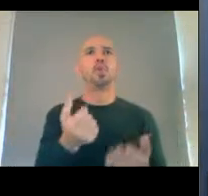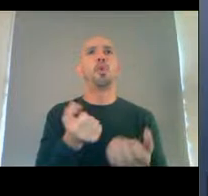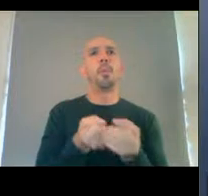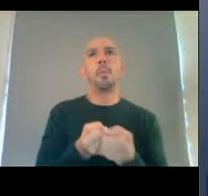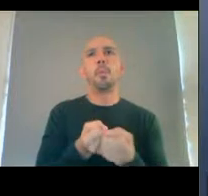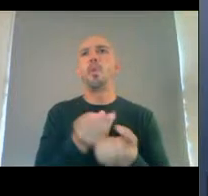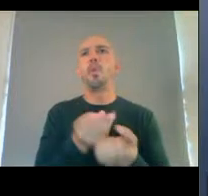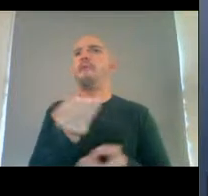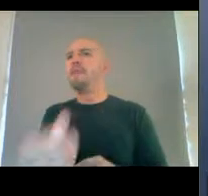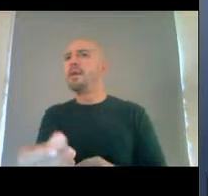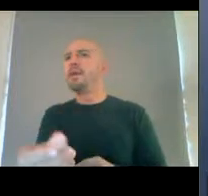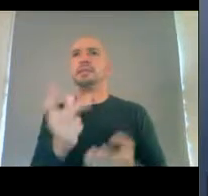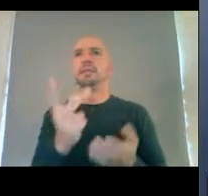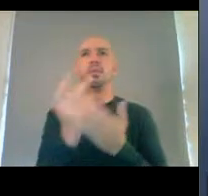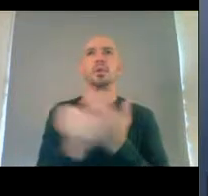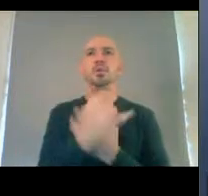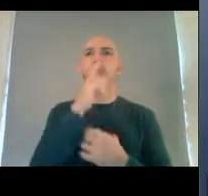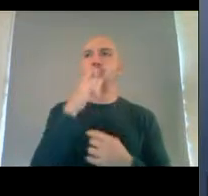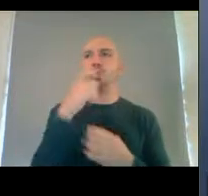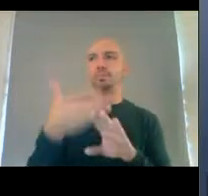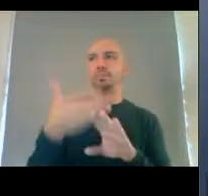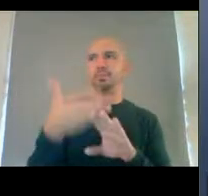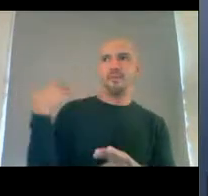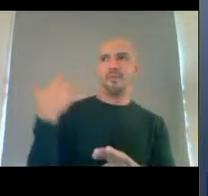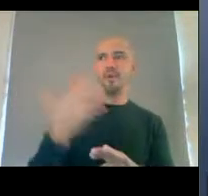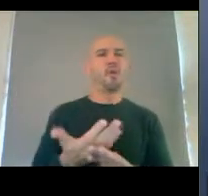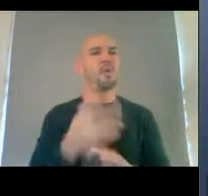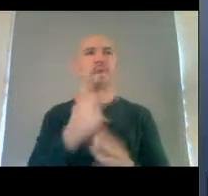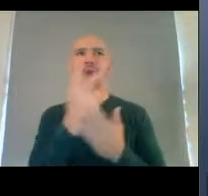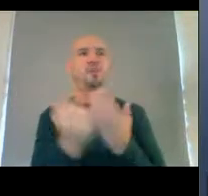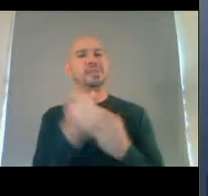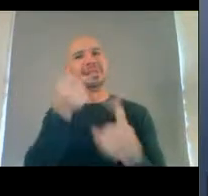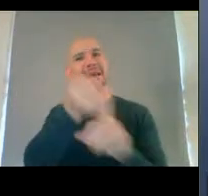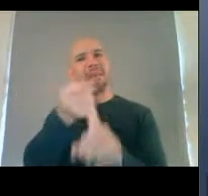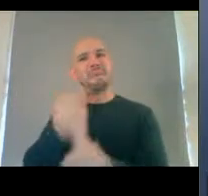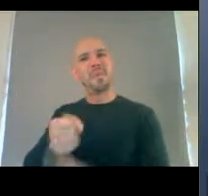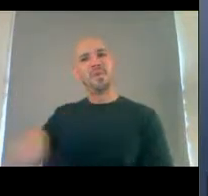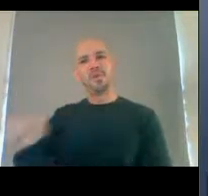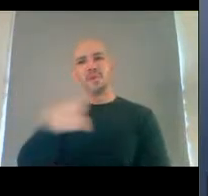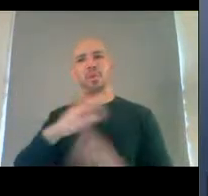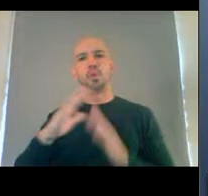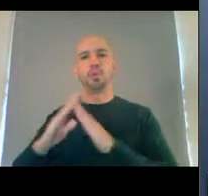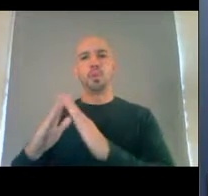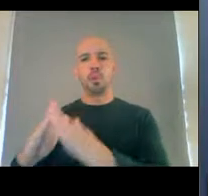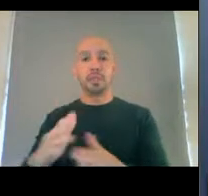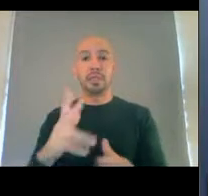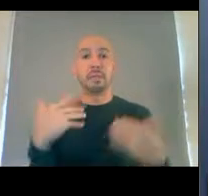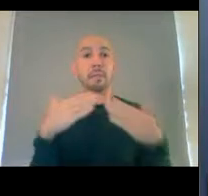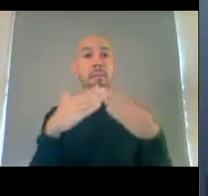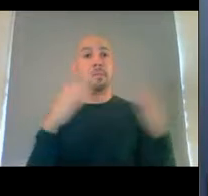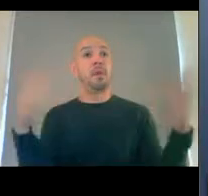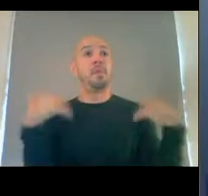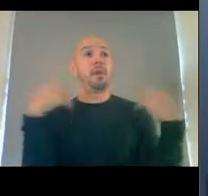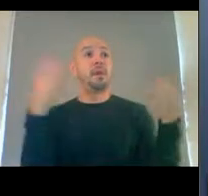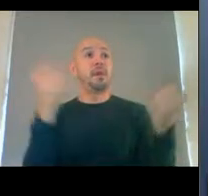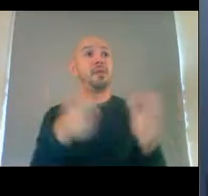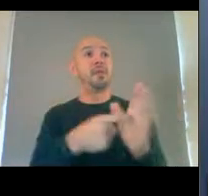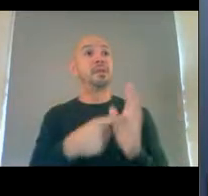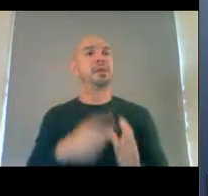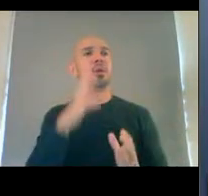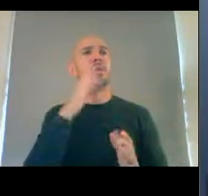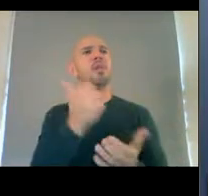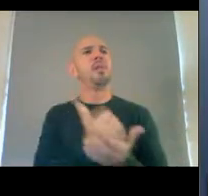of communities who have been historically impacted by toxic pollution emitted from the right sector a public health criteria will help prioritize the funding for